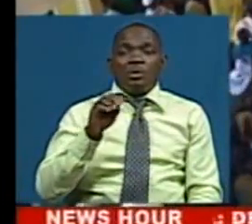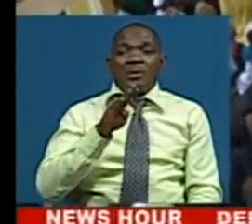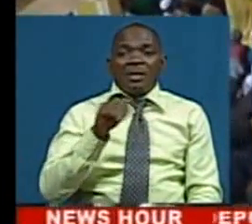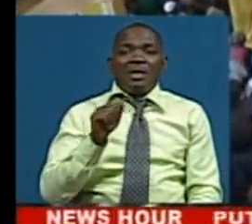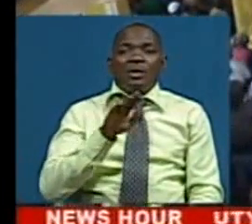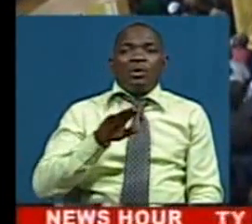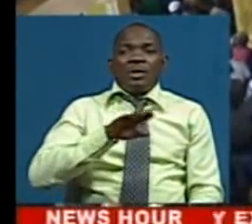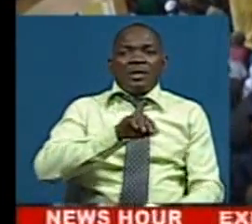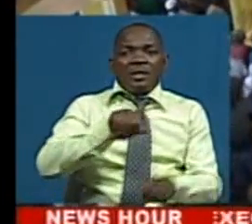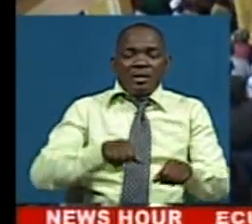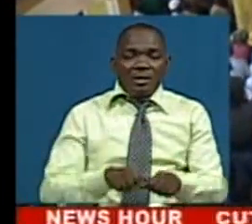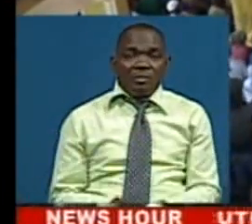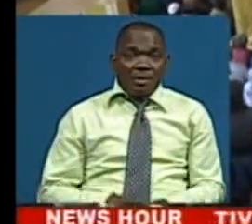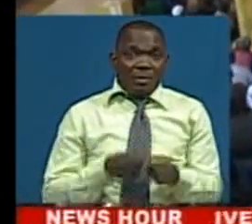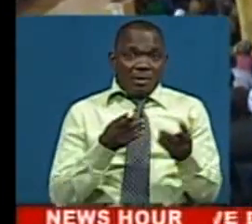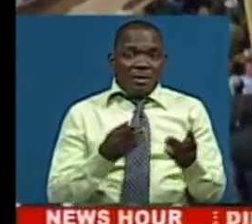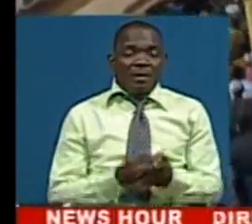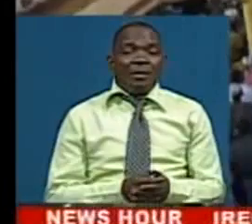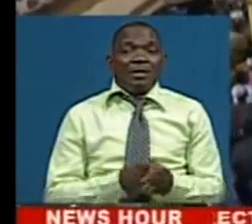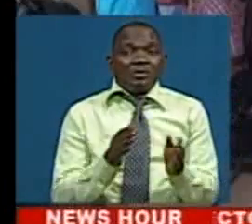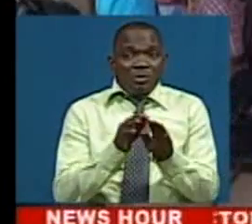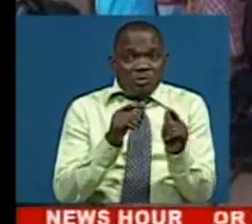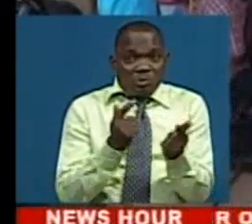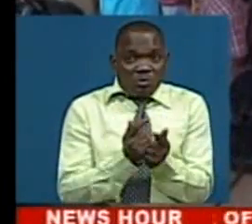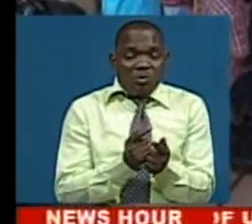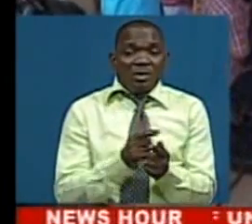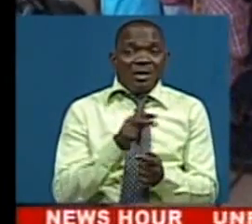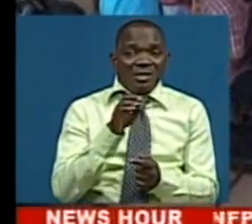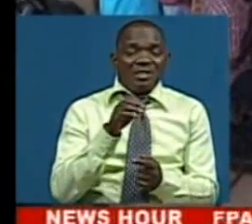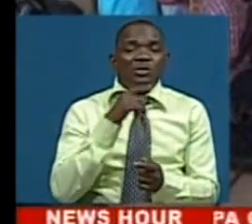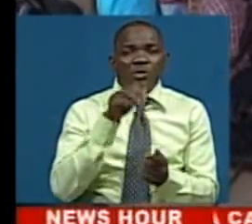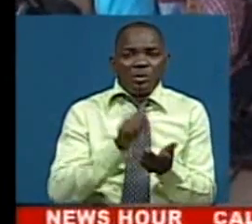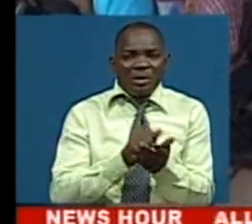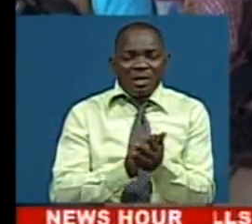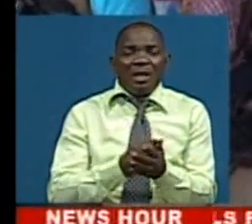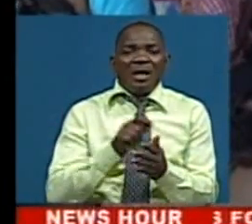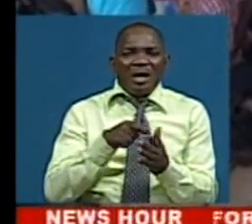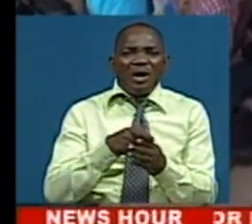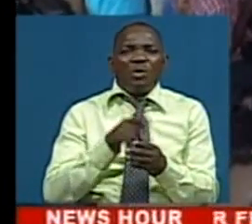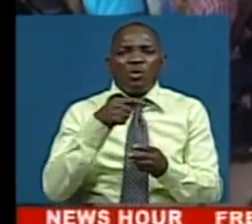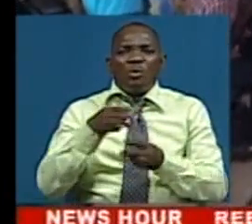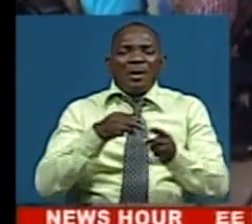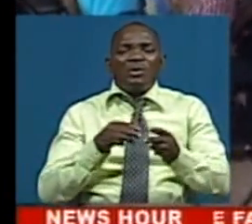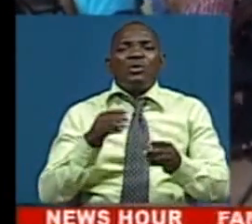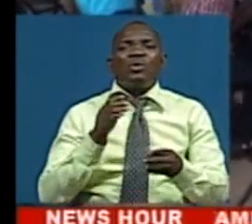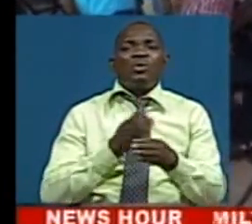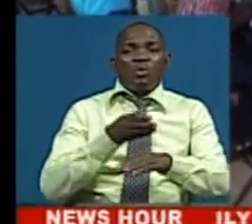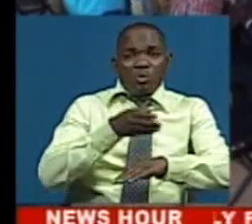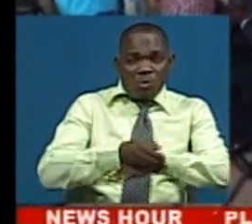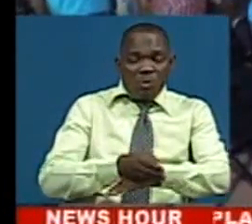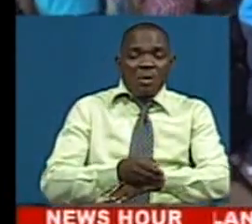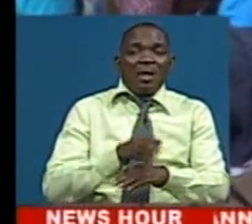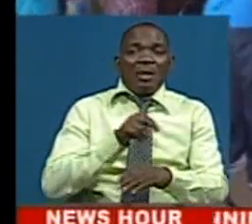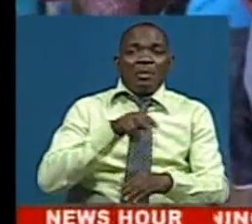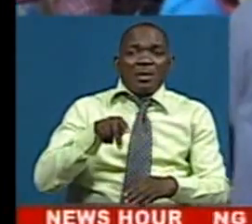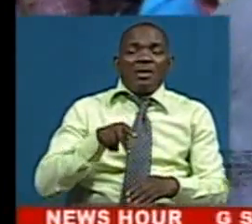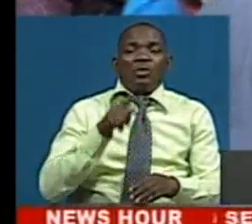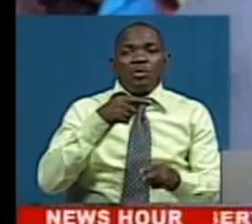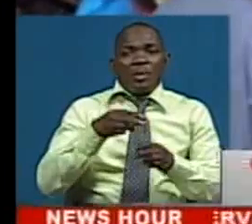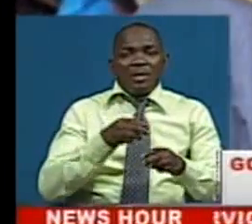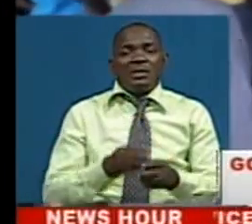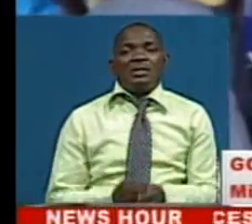its environs. Here, the minority raised concerns about the management of cocoa sector by the MPP